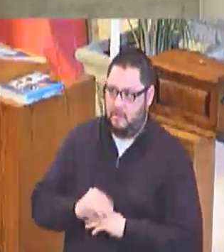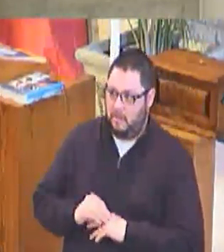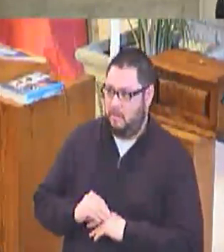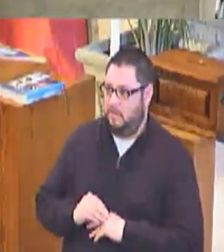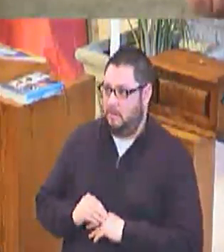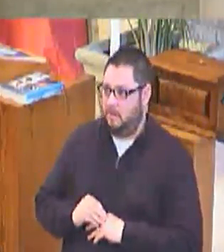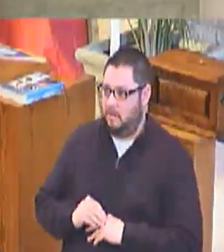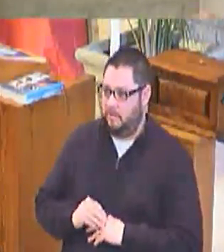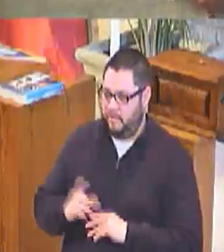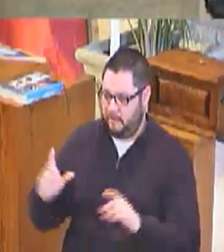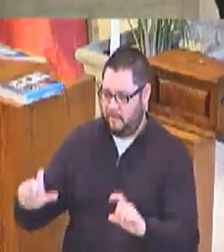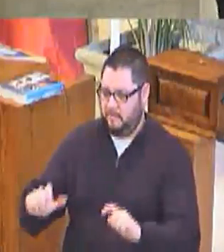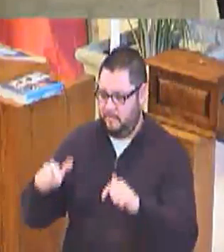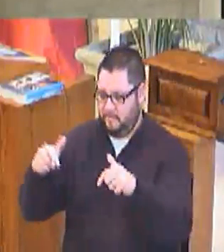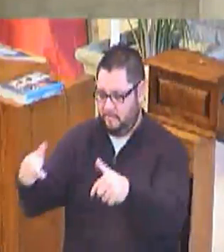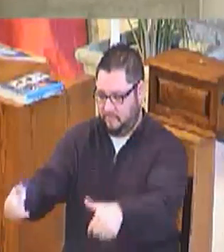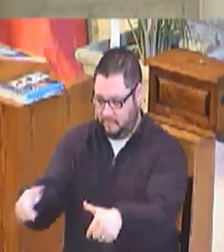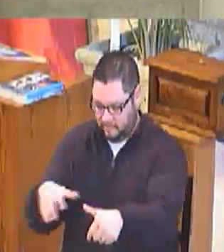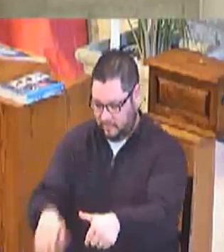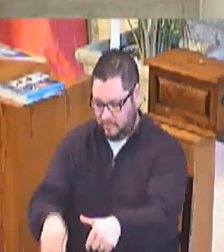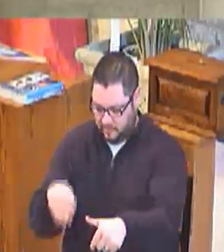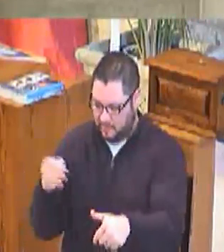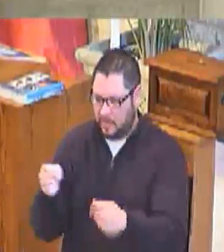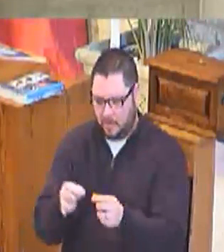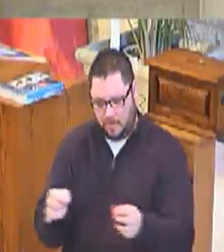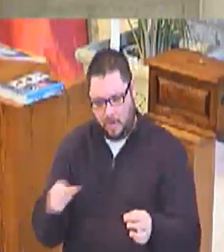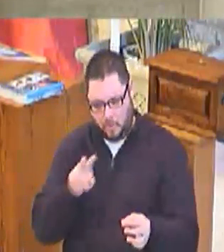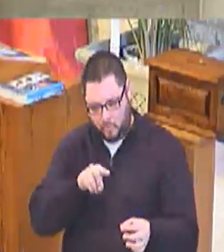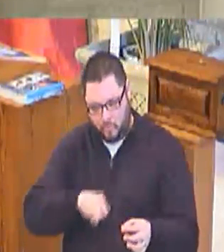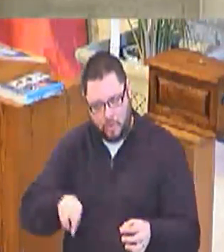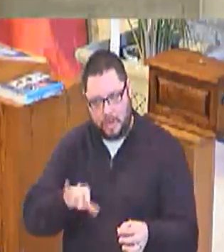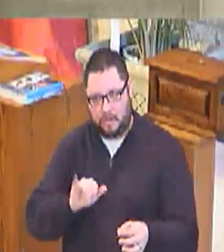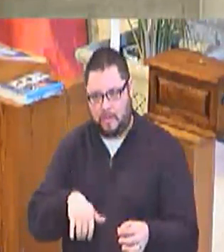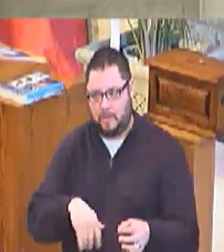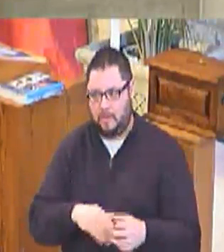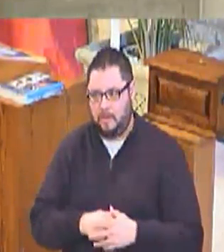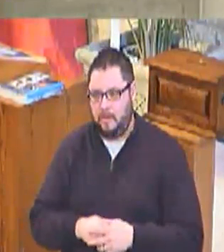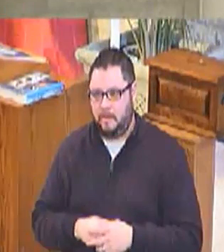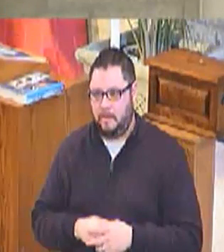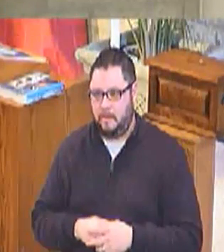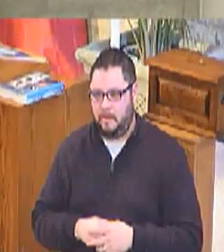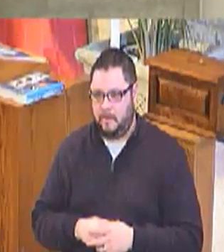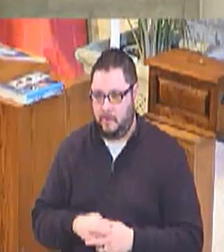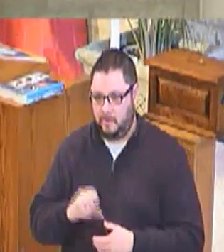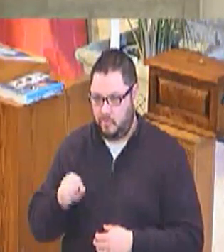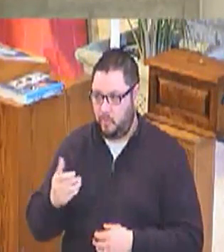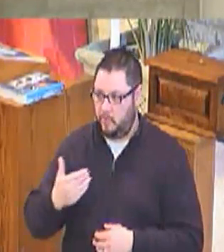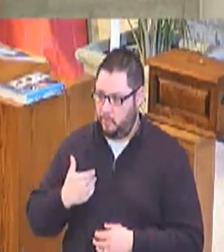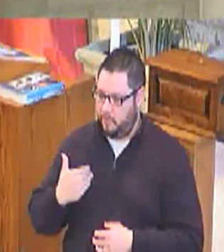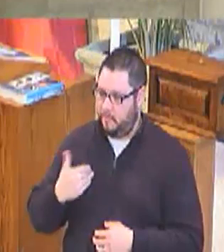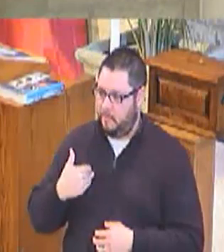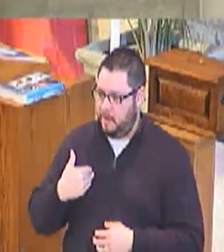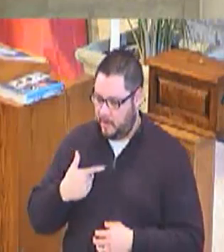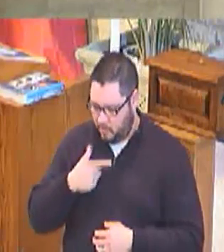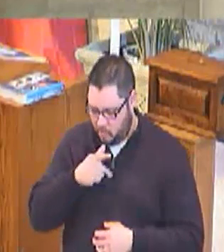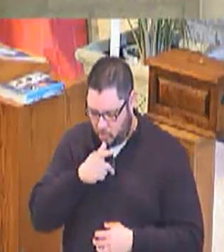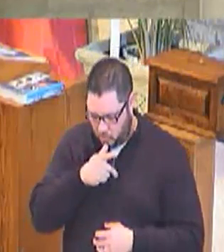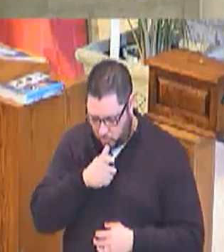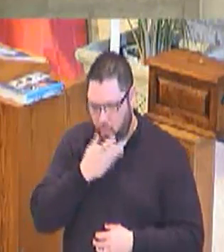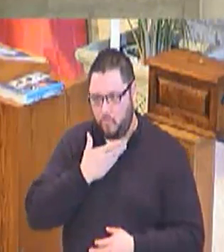box, pick it up, and read that affirmation so it reminds you of who you